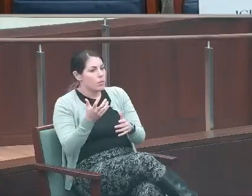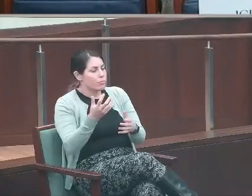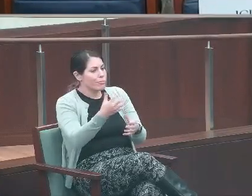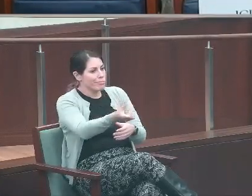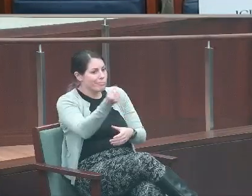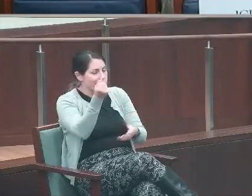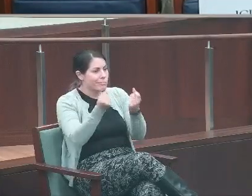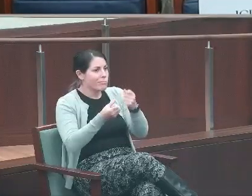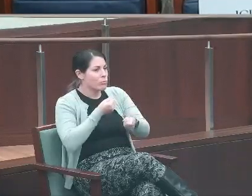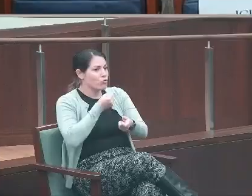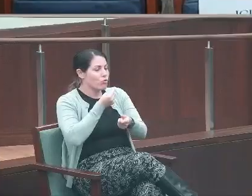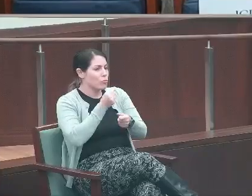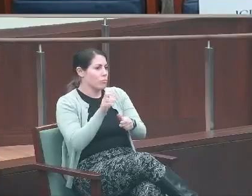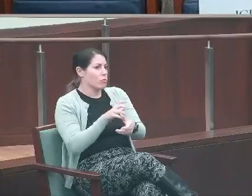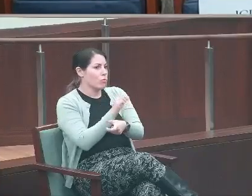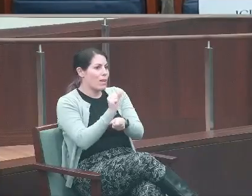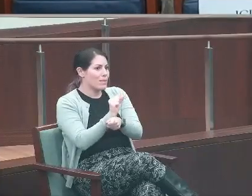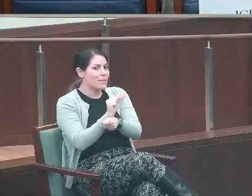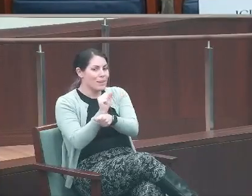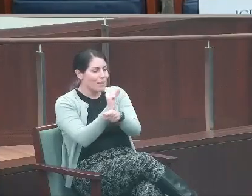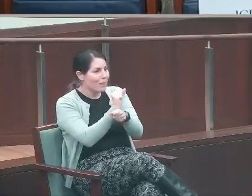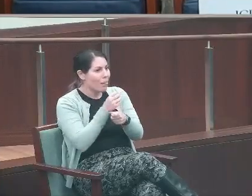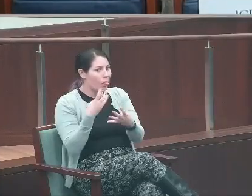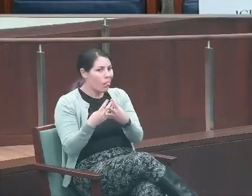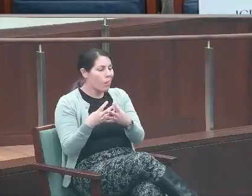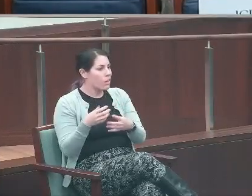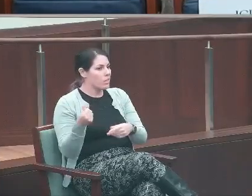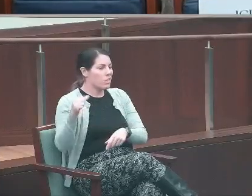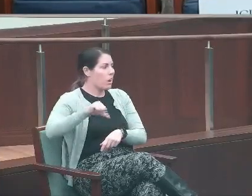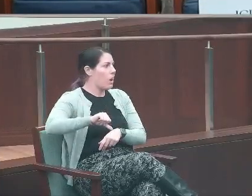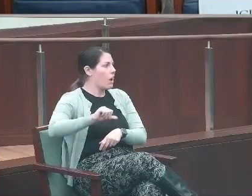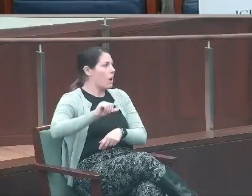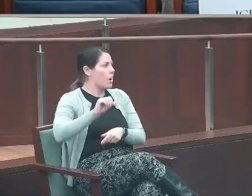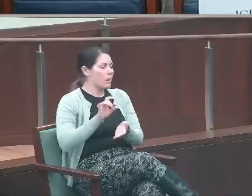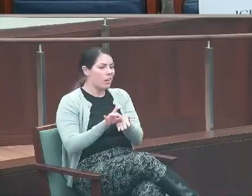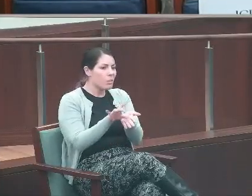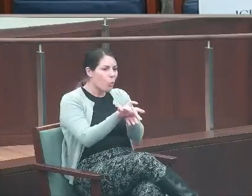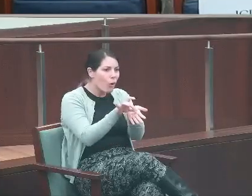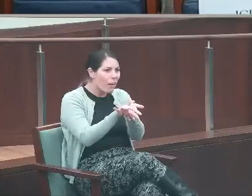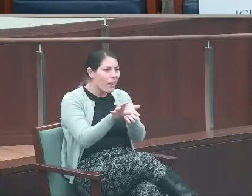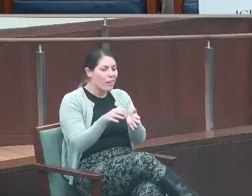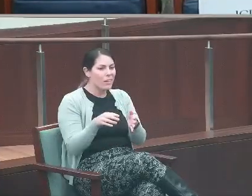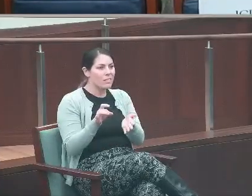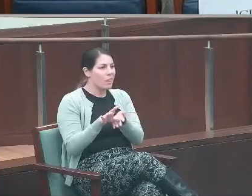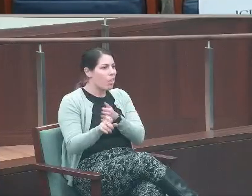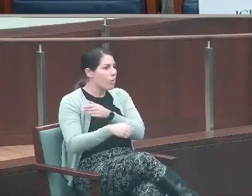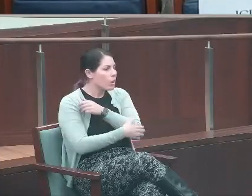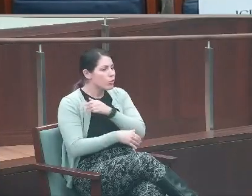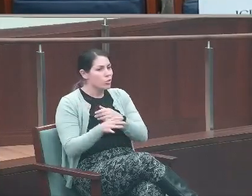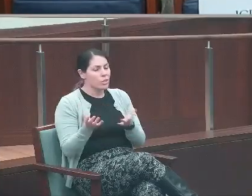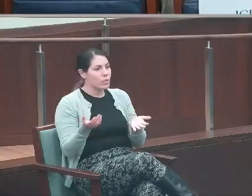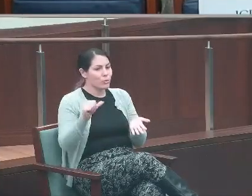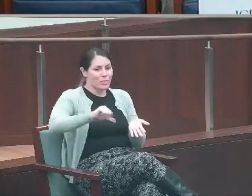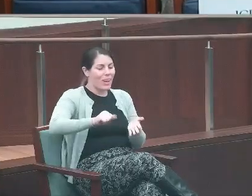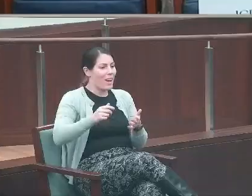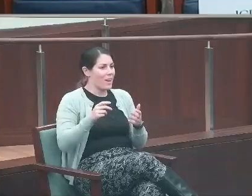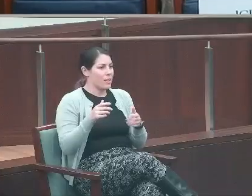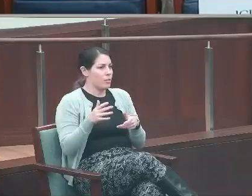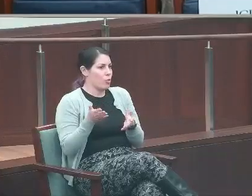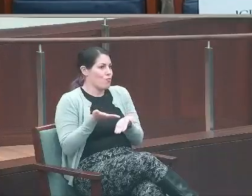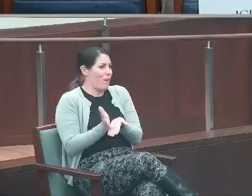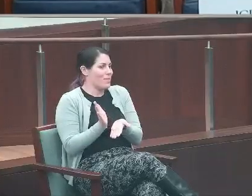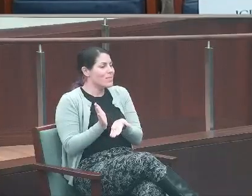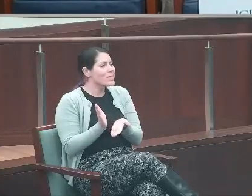deported without due process, when they're being denied the right the writ of habeas corpus, attacks